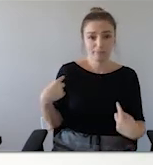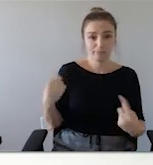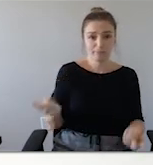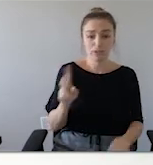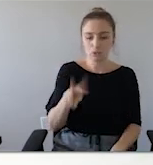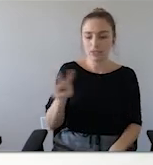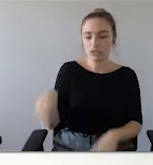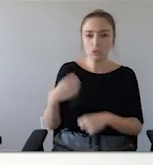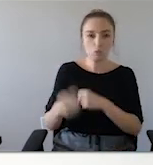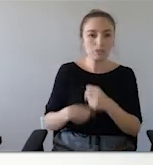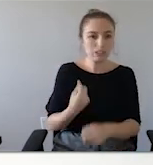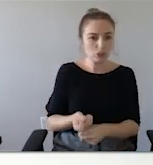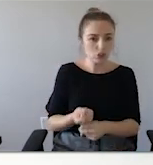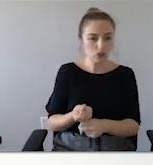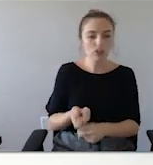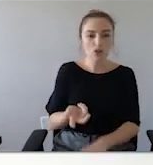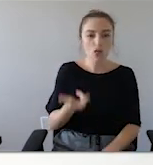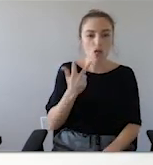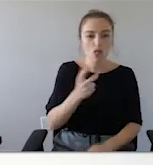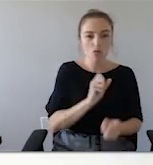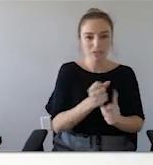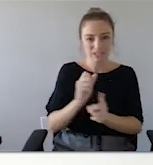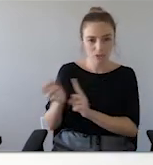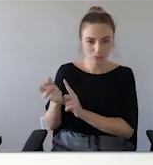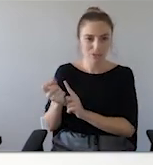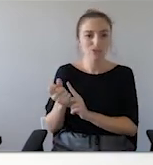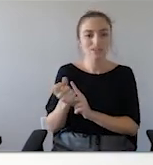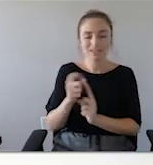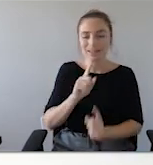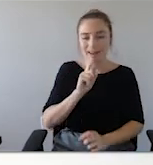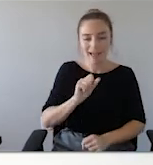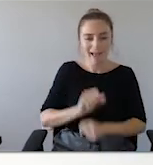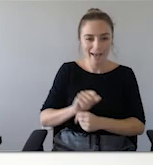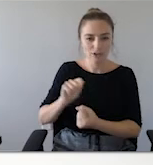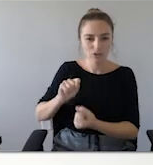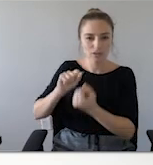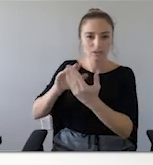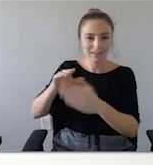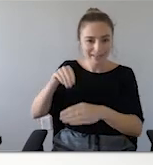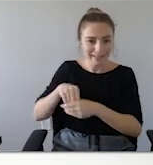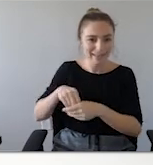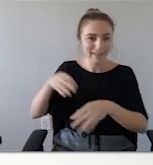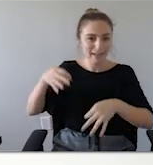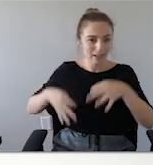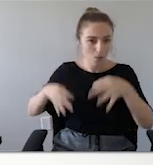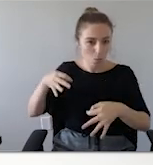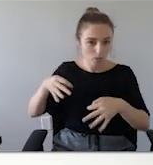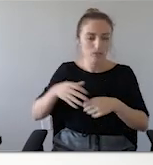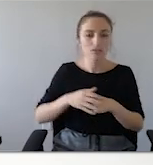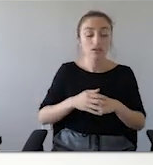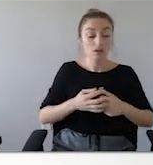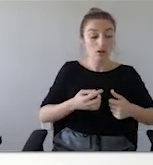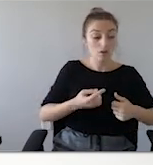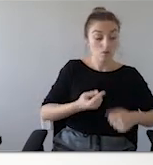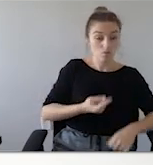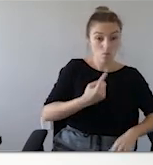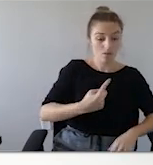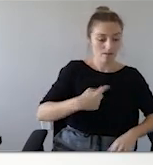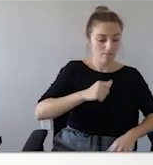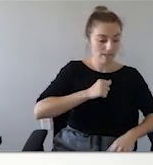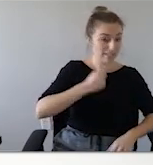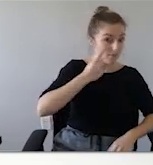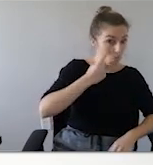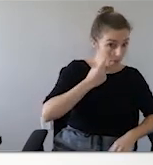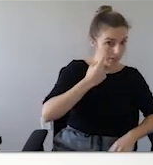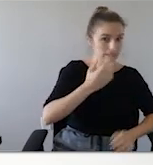went before a judge. One, I was the expert witness on. One, I was with a